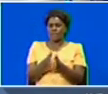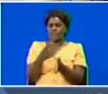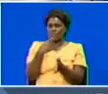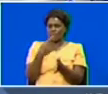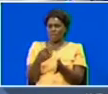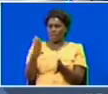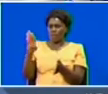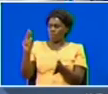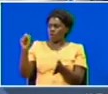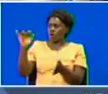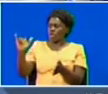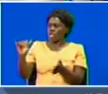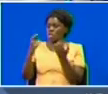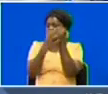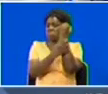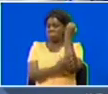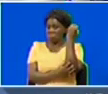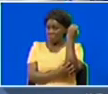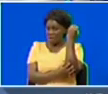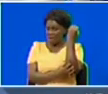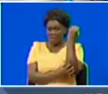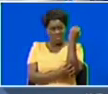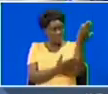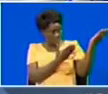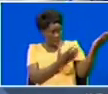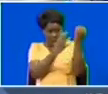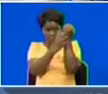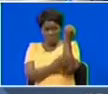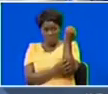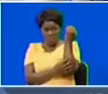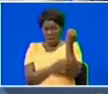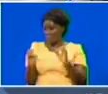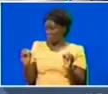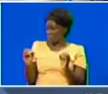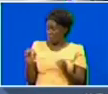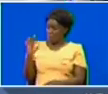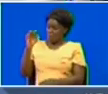but Boni is not poor. Apparently, you take home about 3 million shillings.